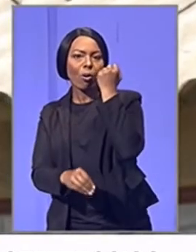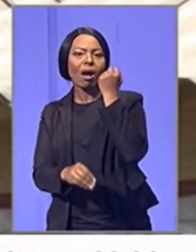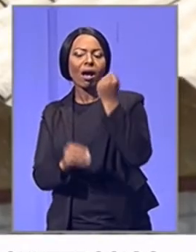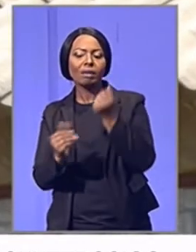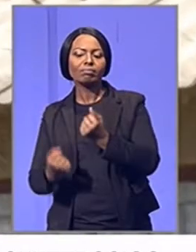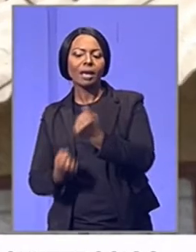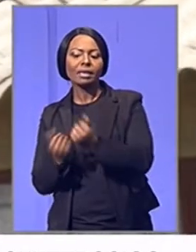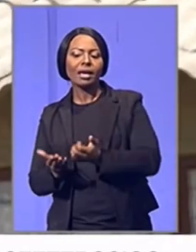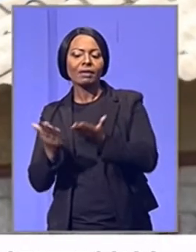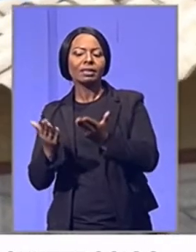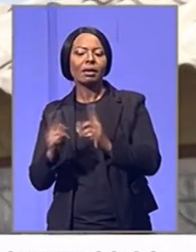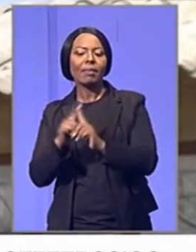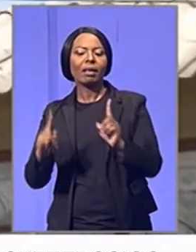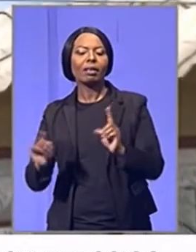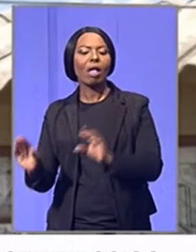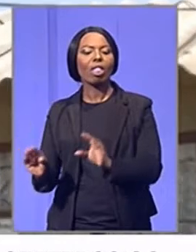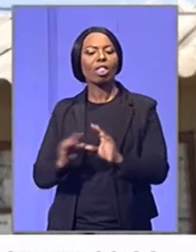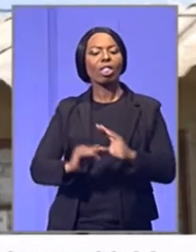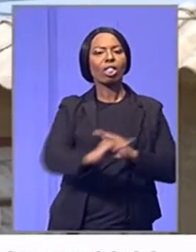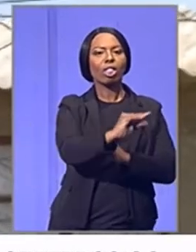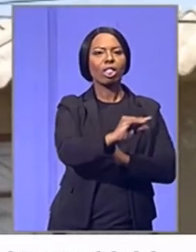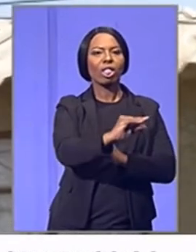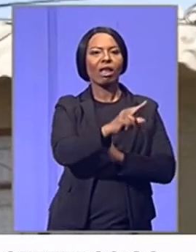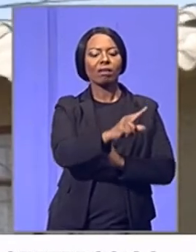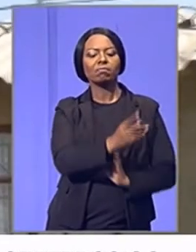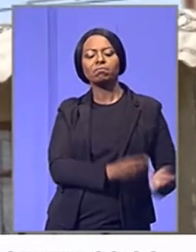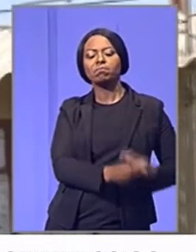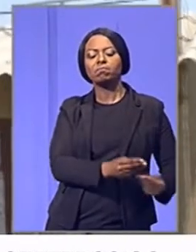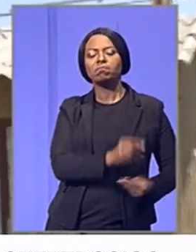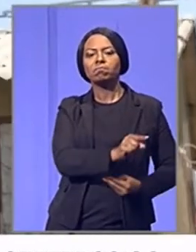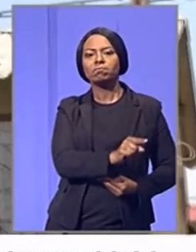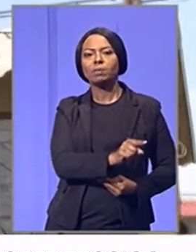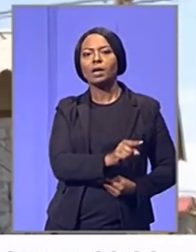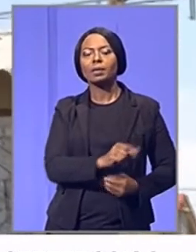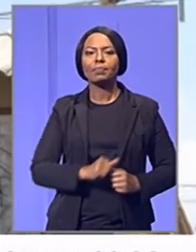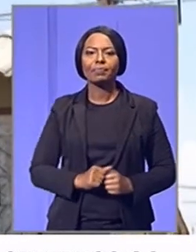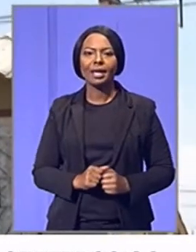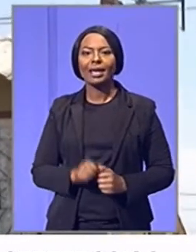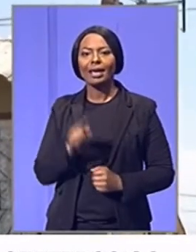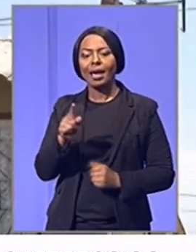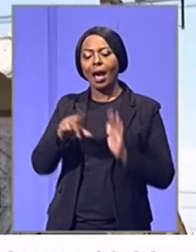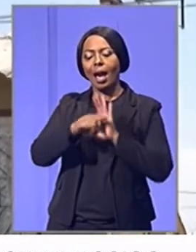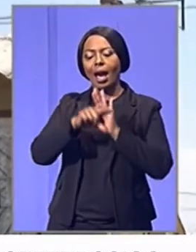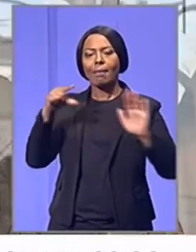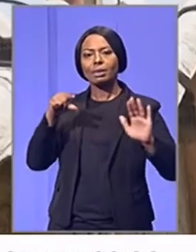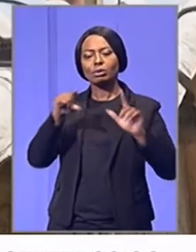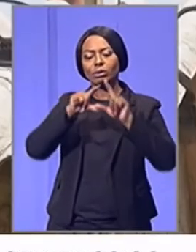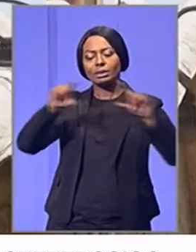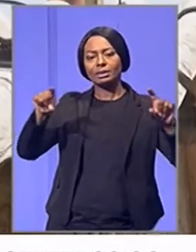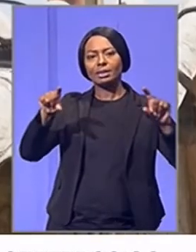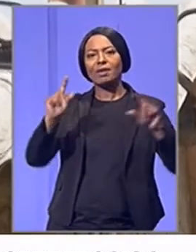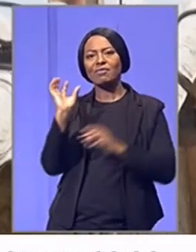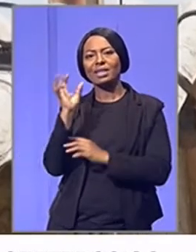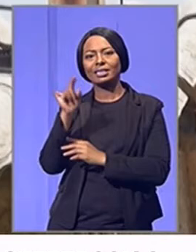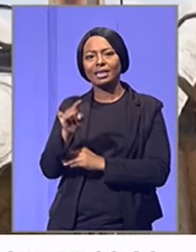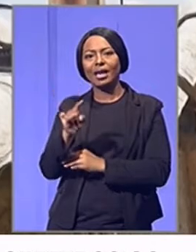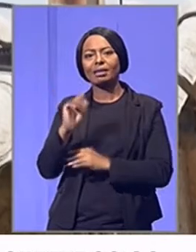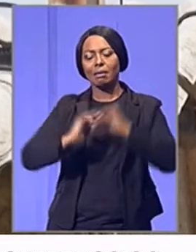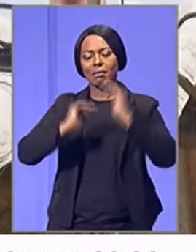latela dipatlisiso tse di tseneletseng tse di ka ga projeke ya asbestos kwa Free State, Khomishine ya tlanegisitse gore NPA e